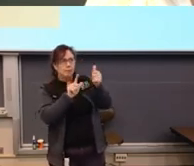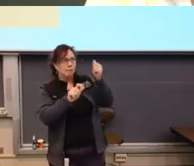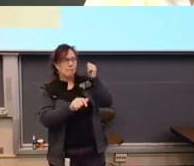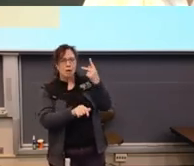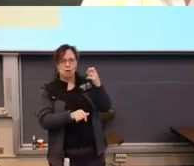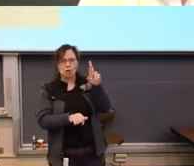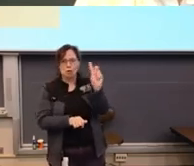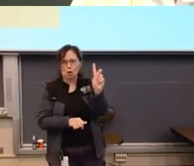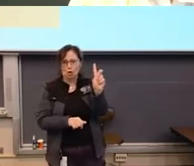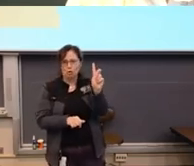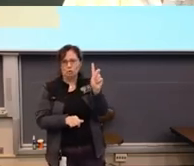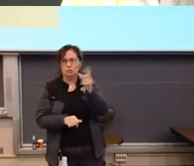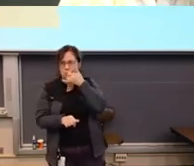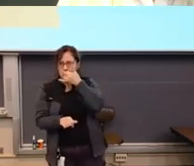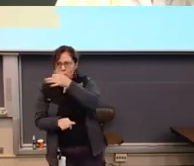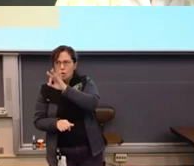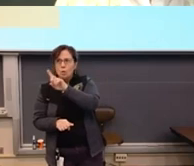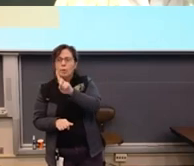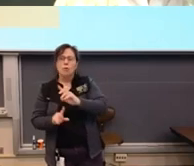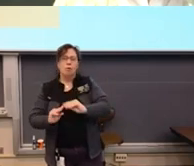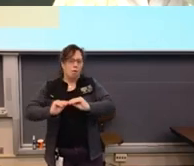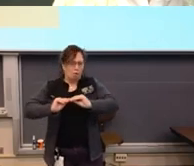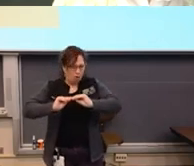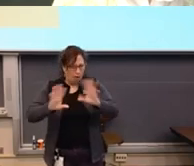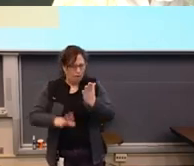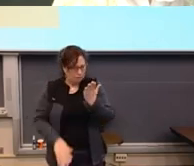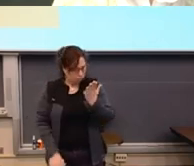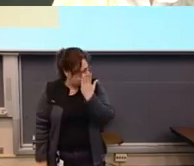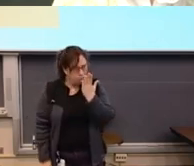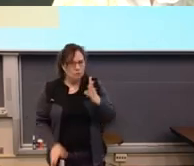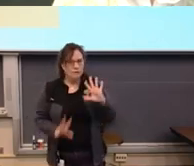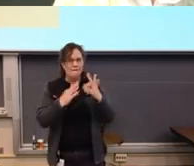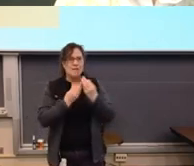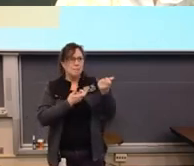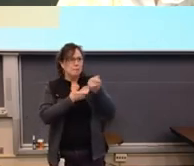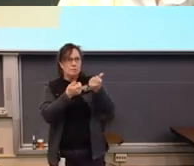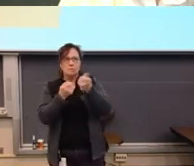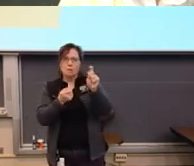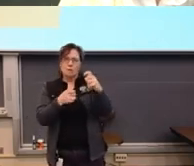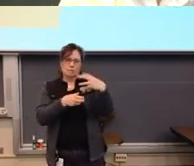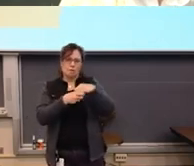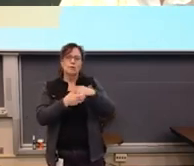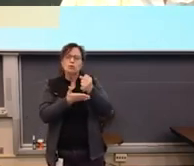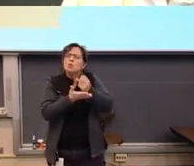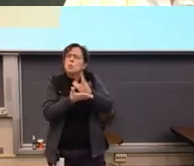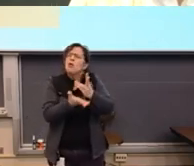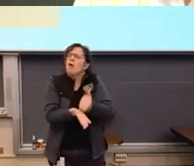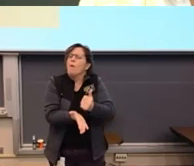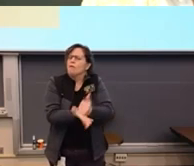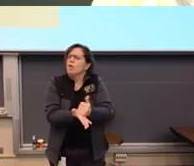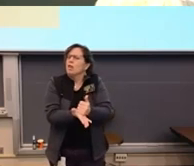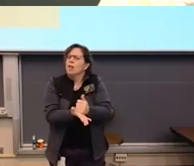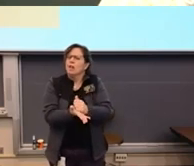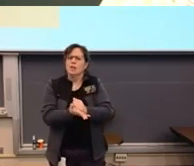backyard, it became obvious that we needed to get more family members involved, and social work was really helpful in that. So